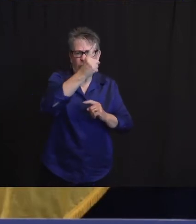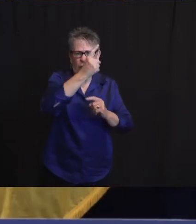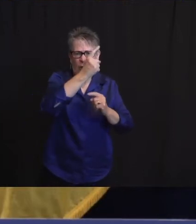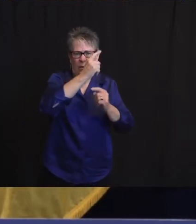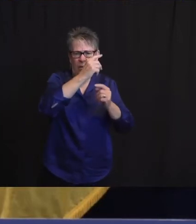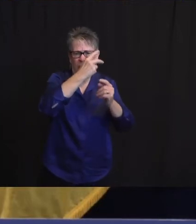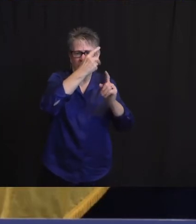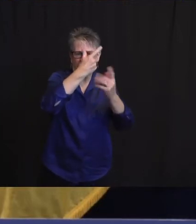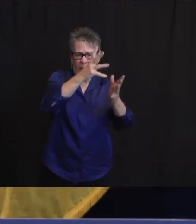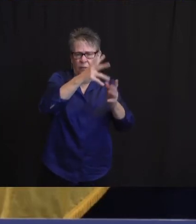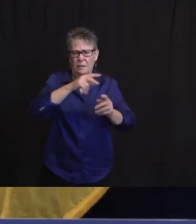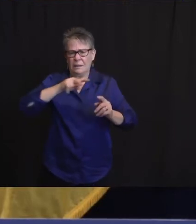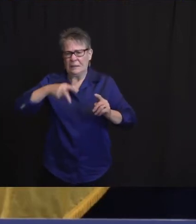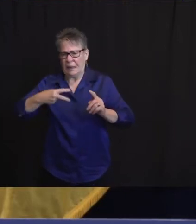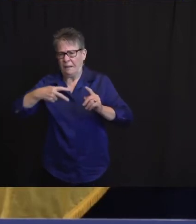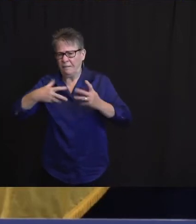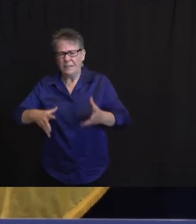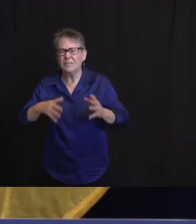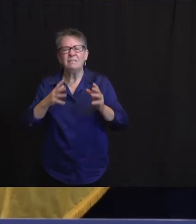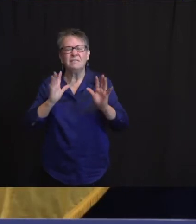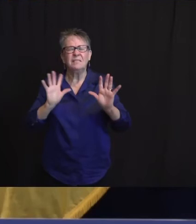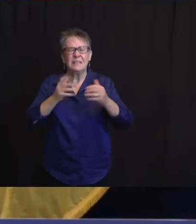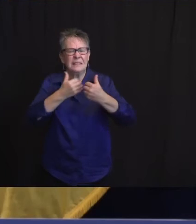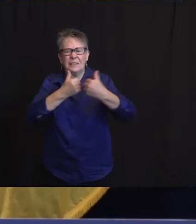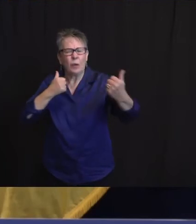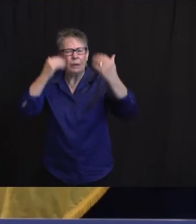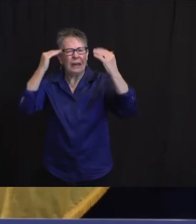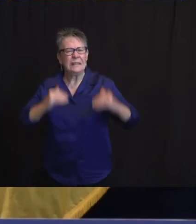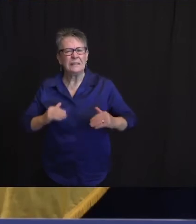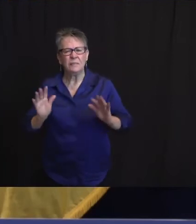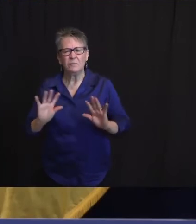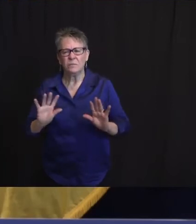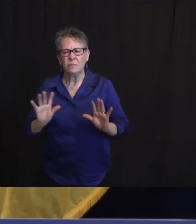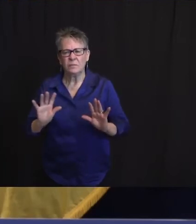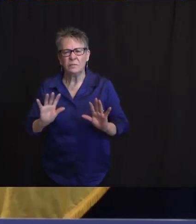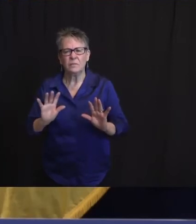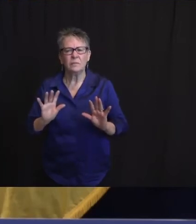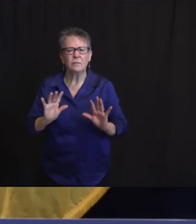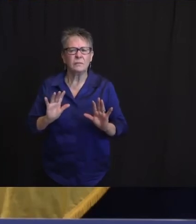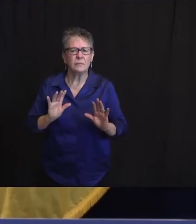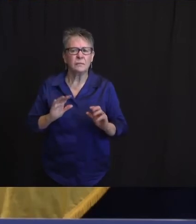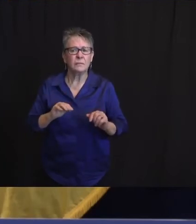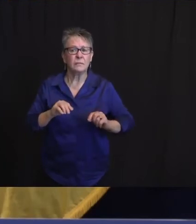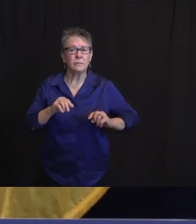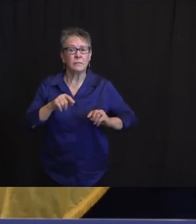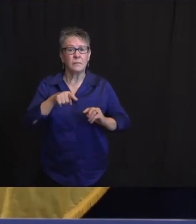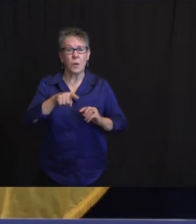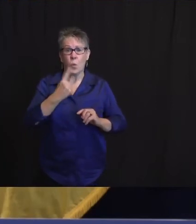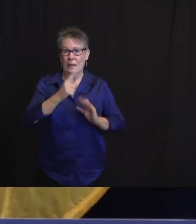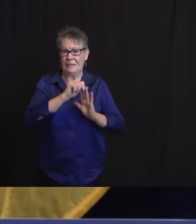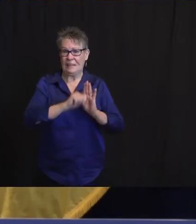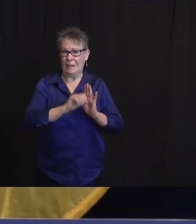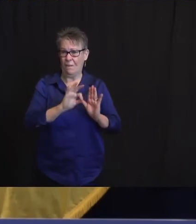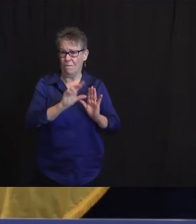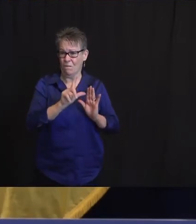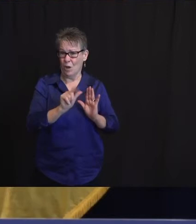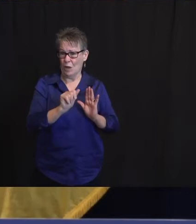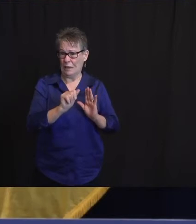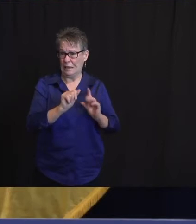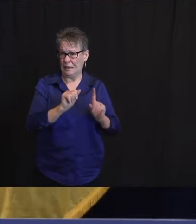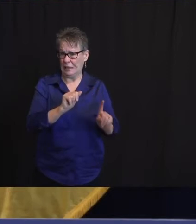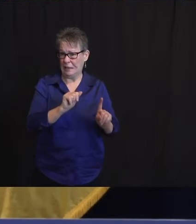CDC protocols. Florida, I know, is one of them, where I believe the governor has said there's no need to vaccinate a young, healthy healthcare